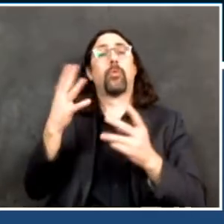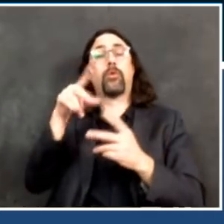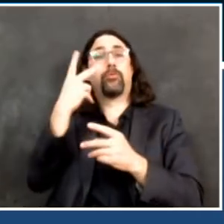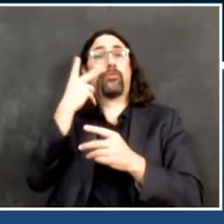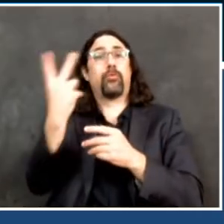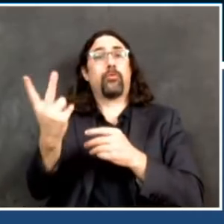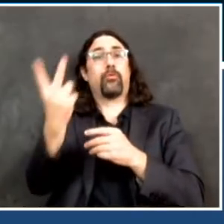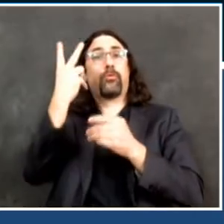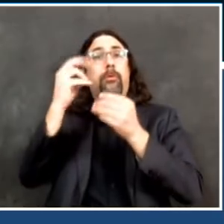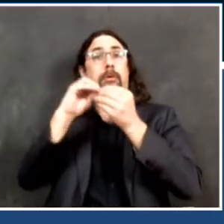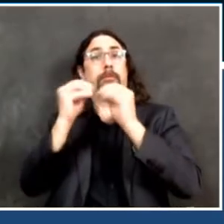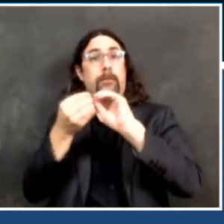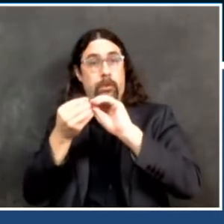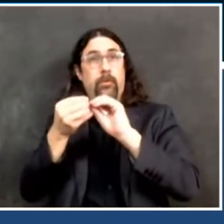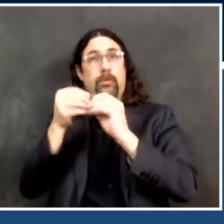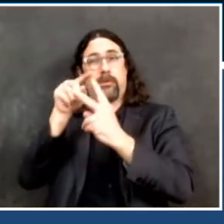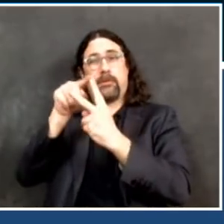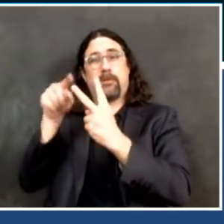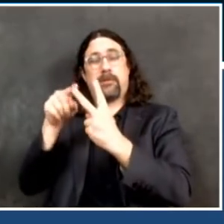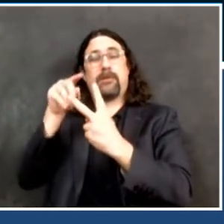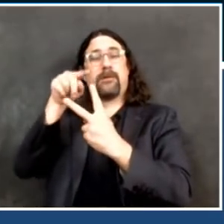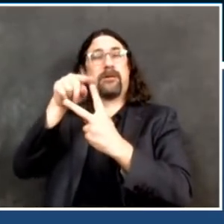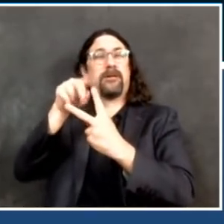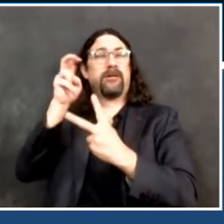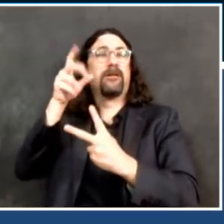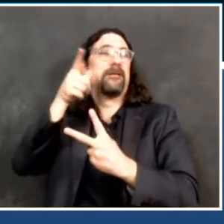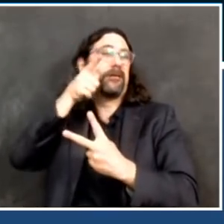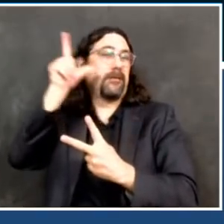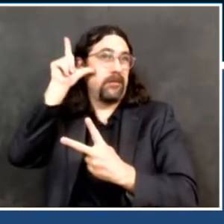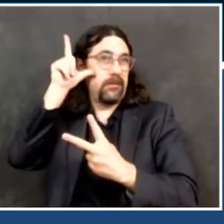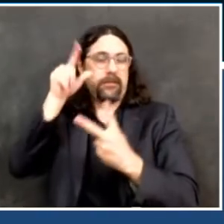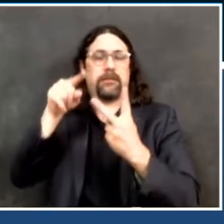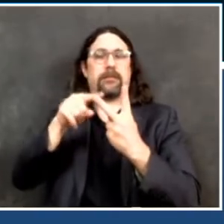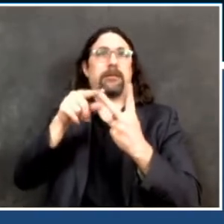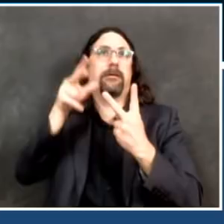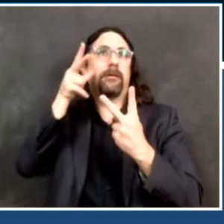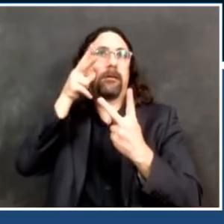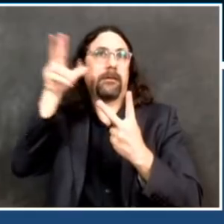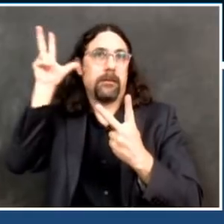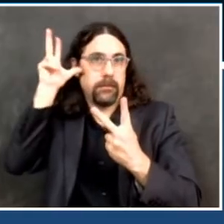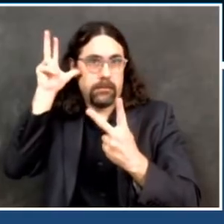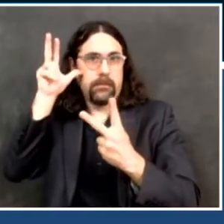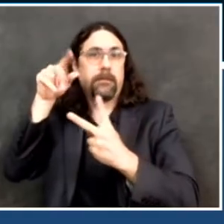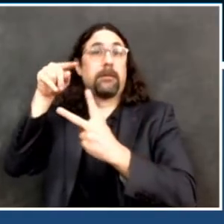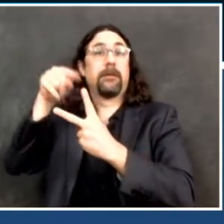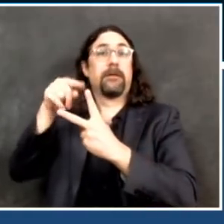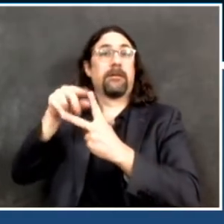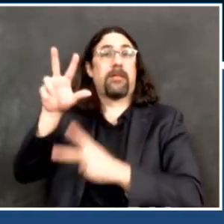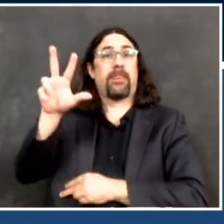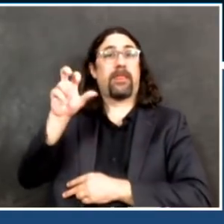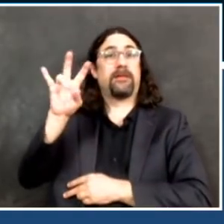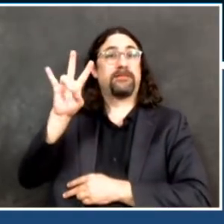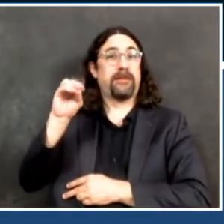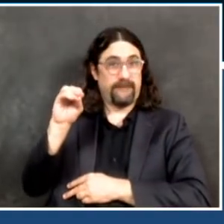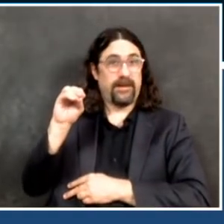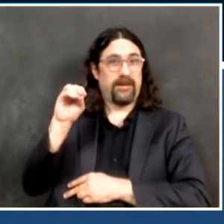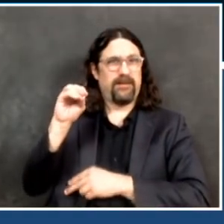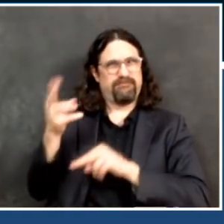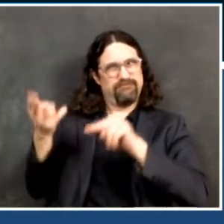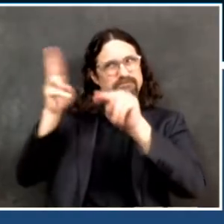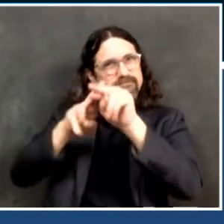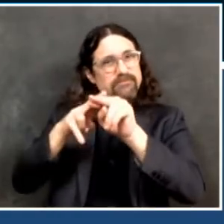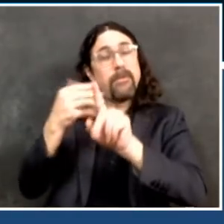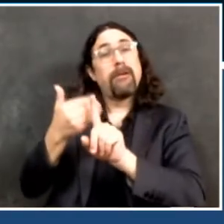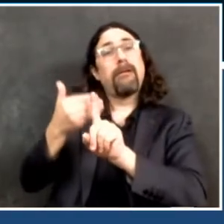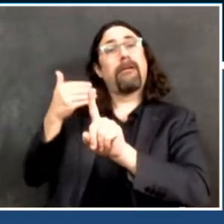second indicator, daily number of people in ICUs across our public hospitals for suspected COVID-19 cases. Again, unfortunately,